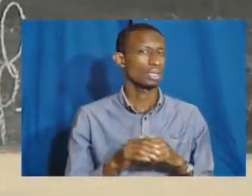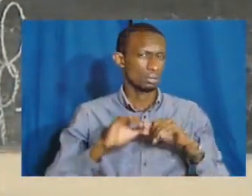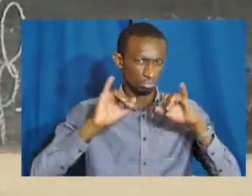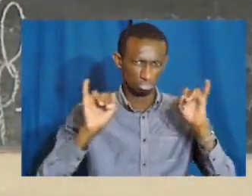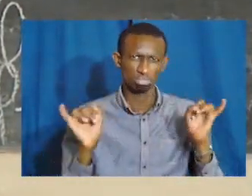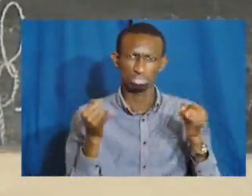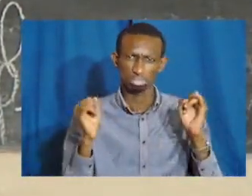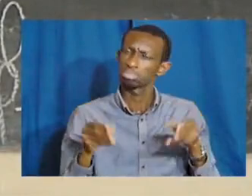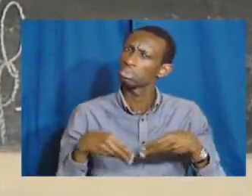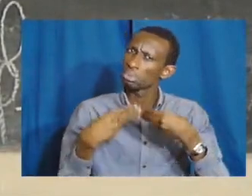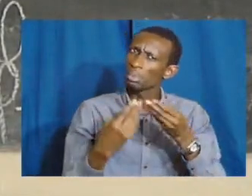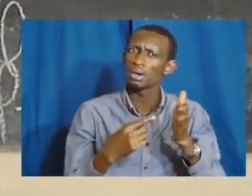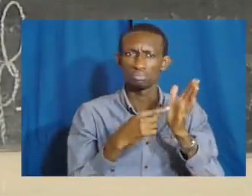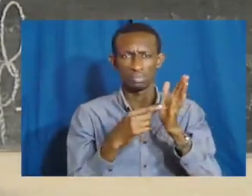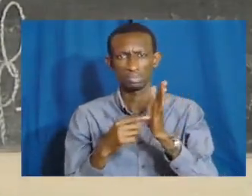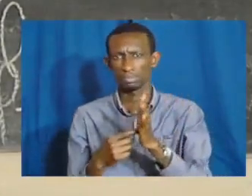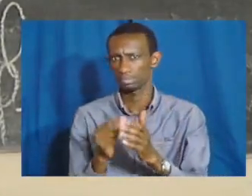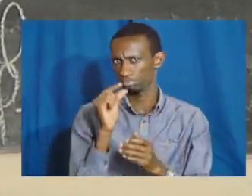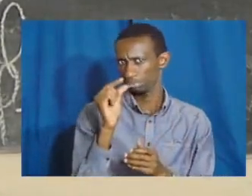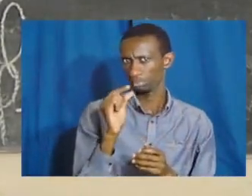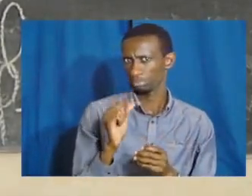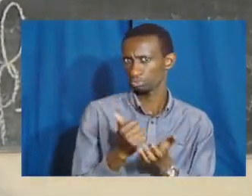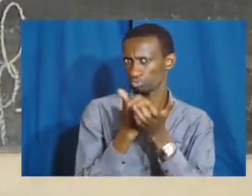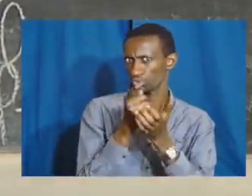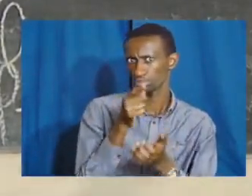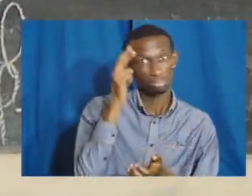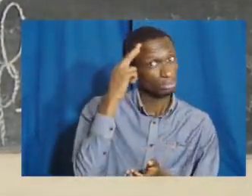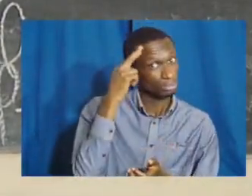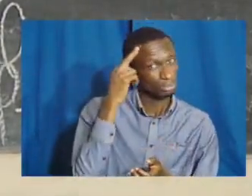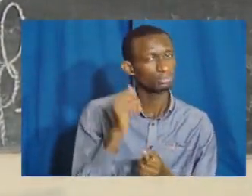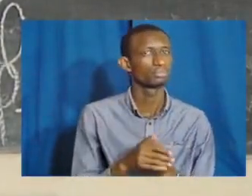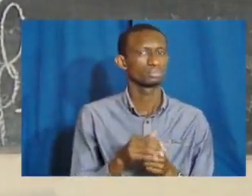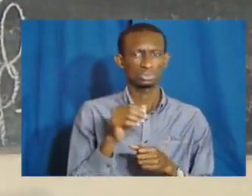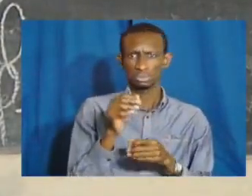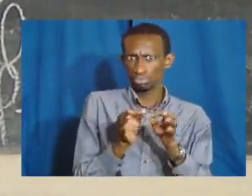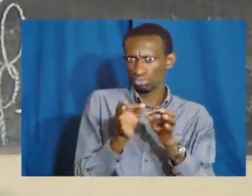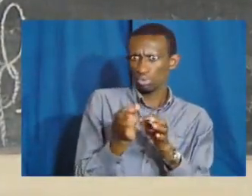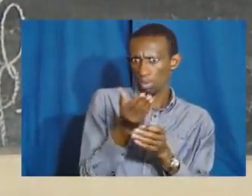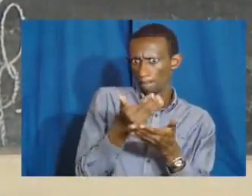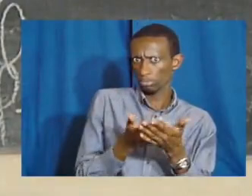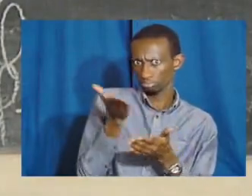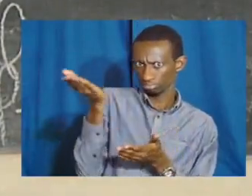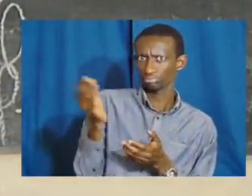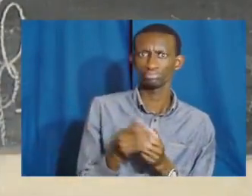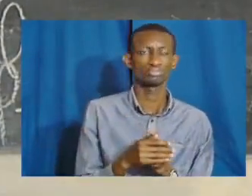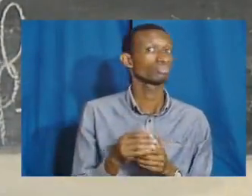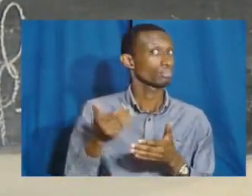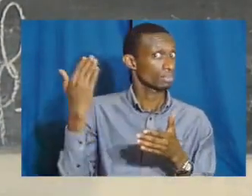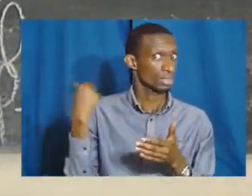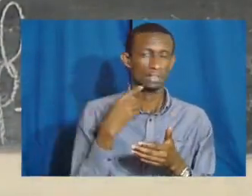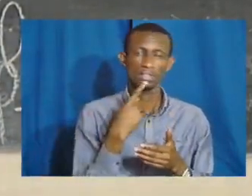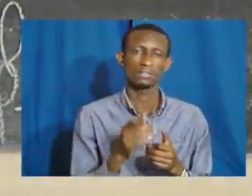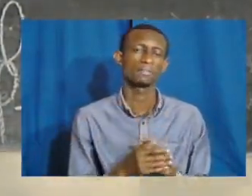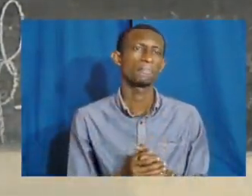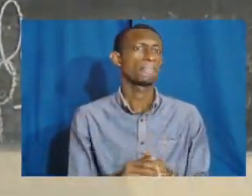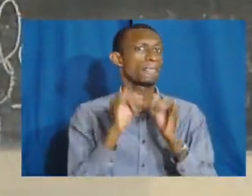few examples to remind you of what we mean by the monohydric alcohol. We said if you have the